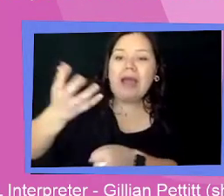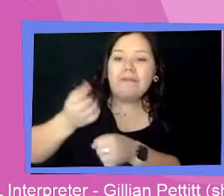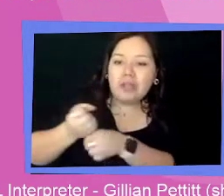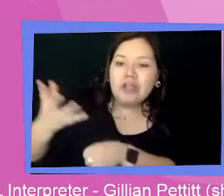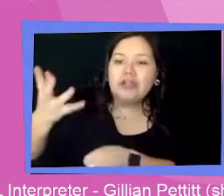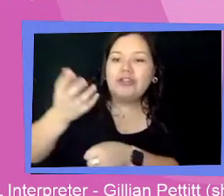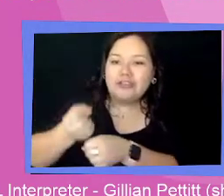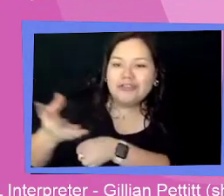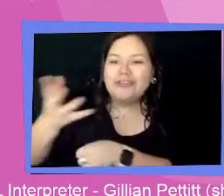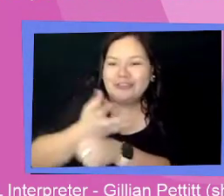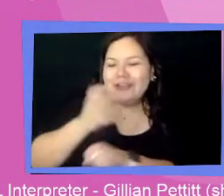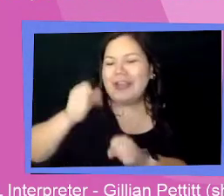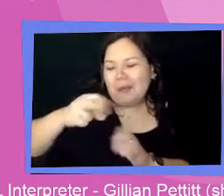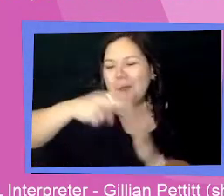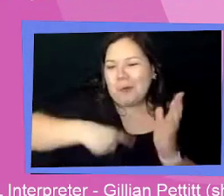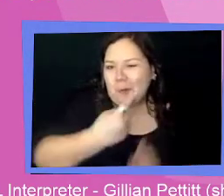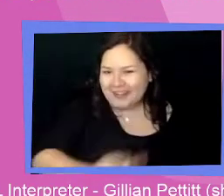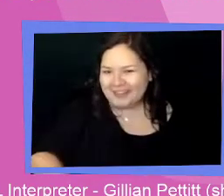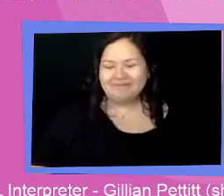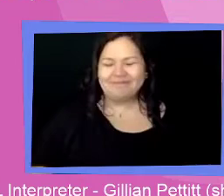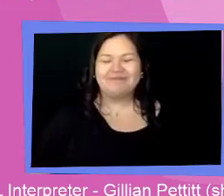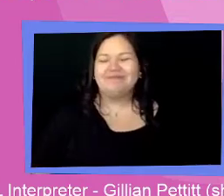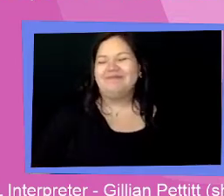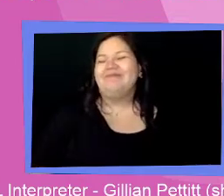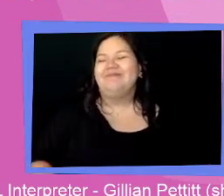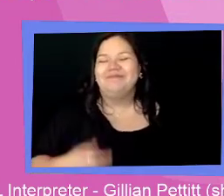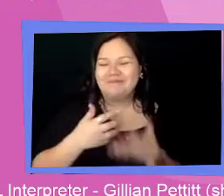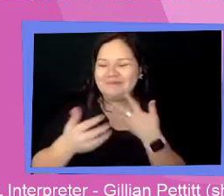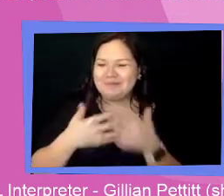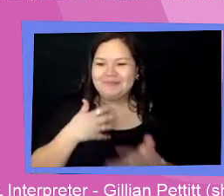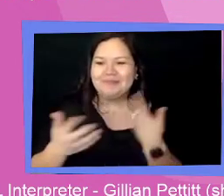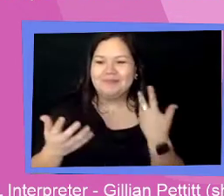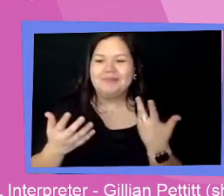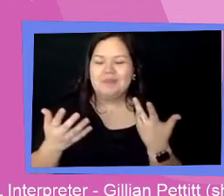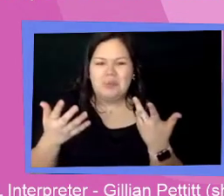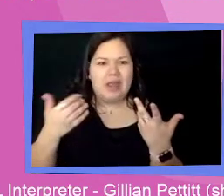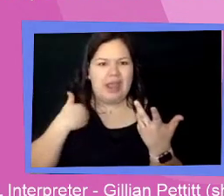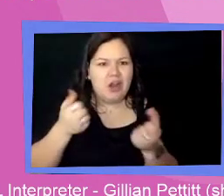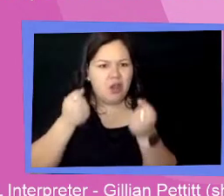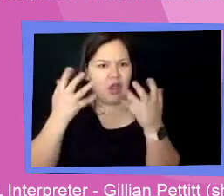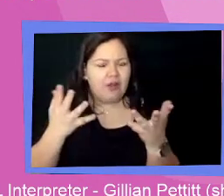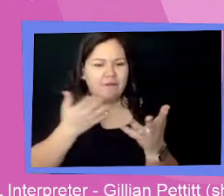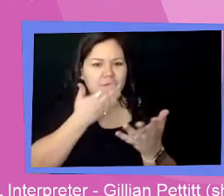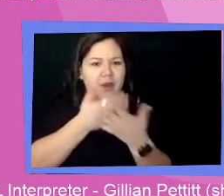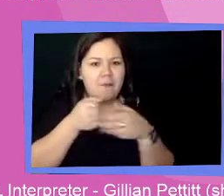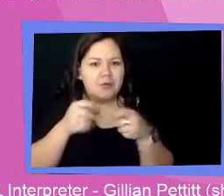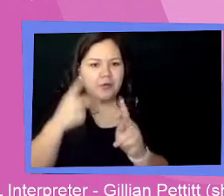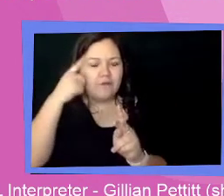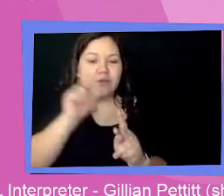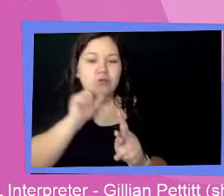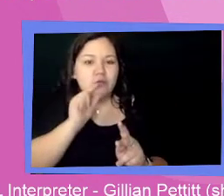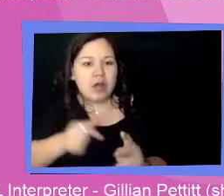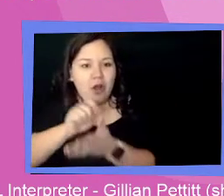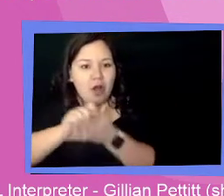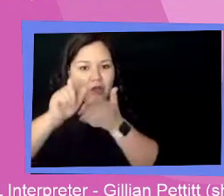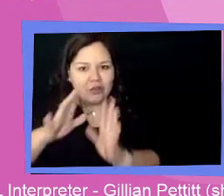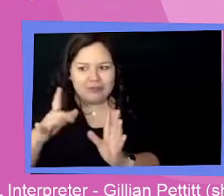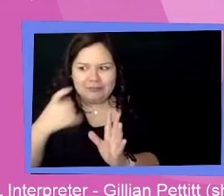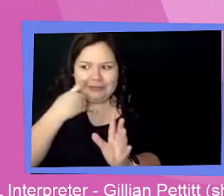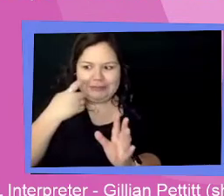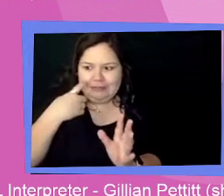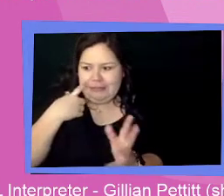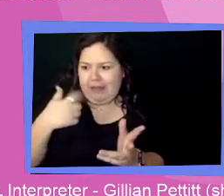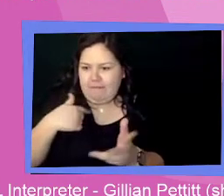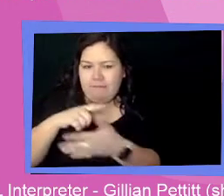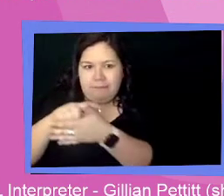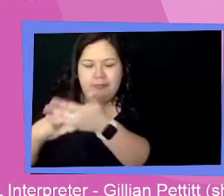Yeah. Speaking of the kind of, we've had a lot of opportunities for queer authors lately. I'd